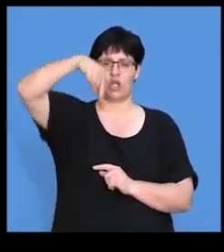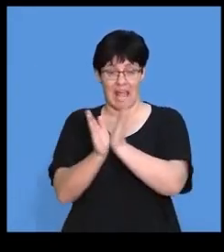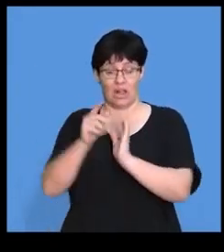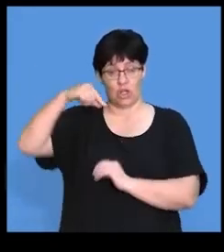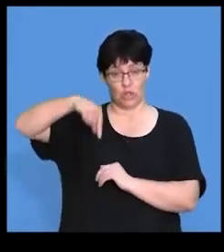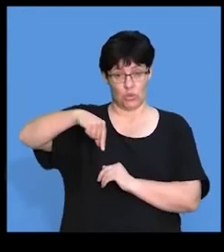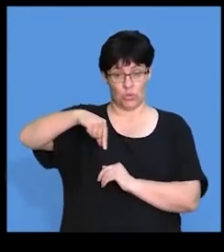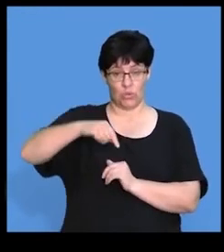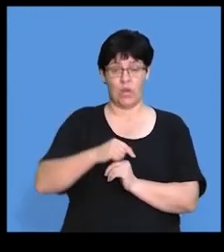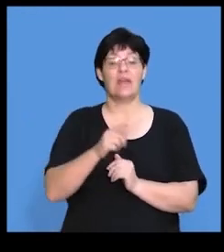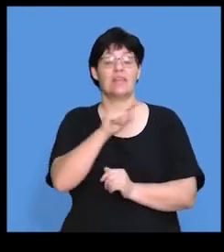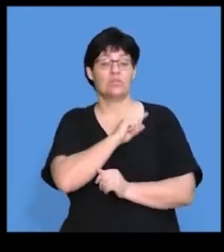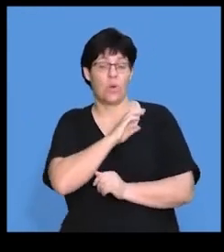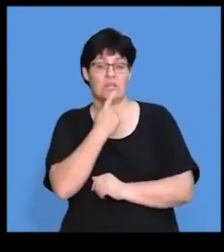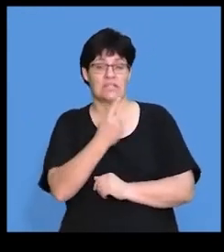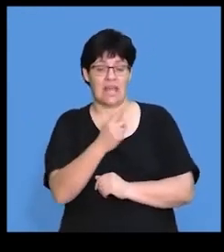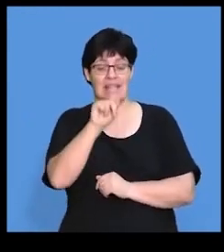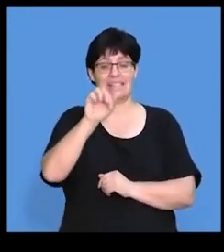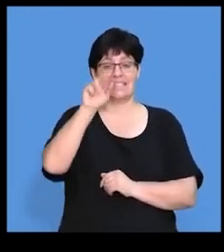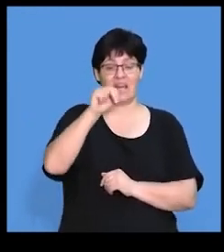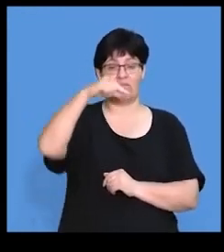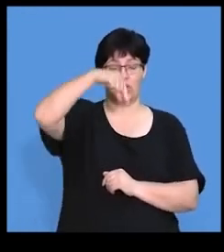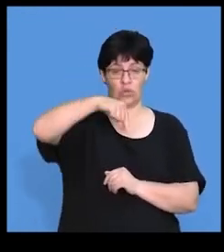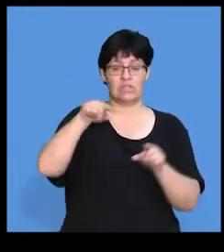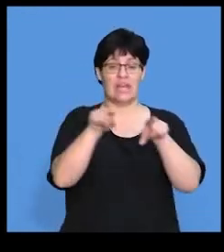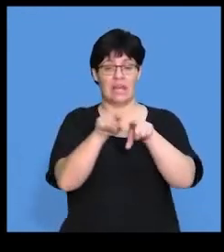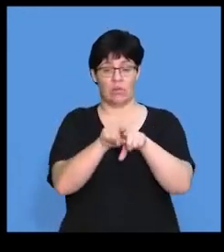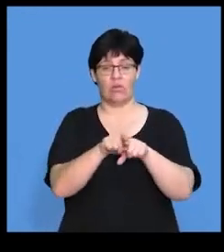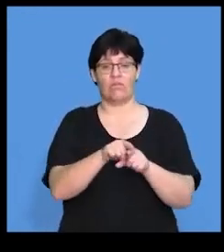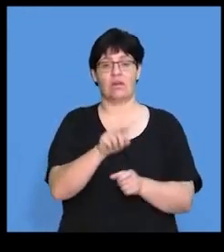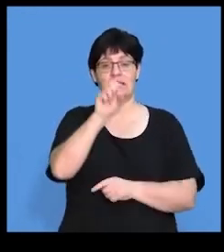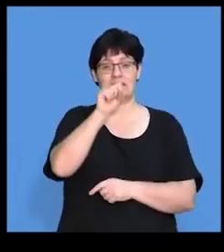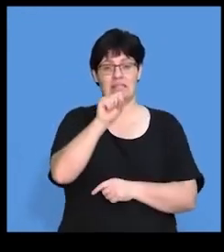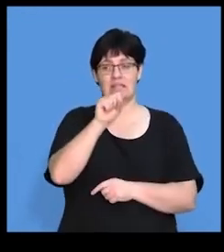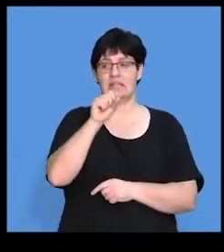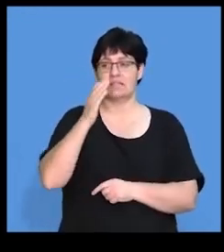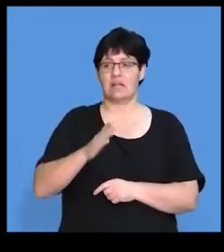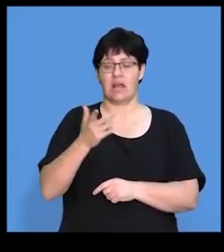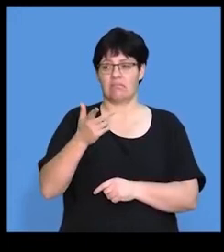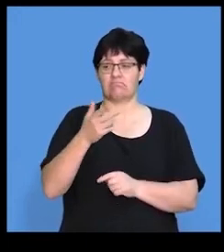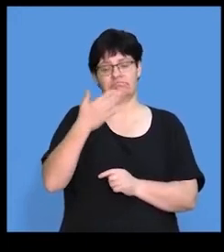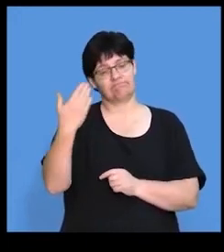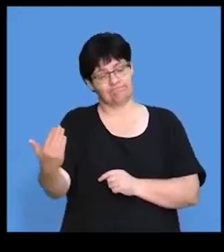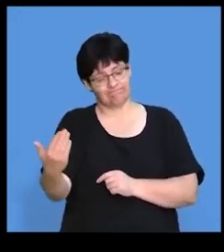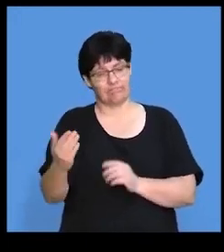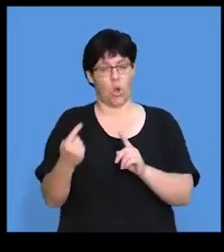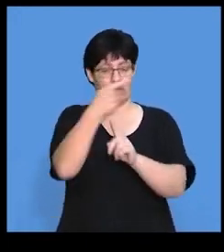is. And we can therefore say that tan of q is equal to the side opposite, which is